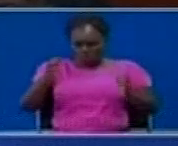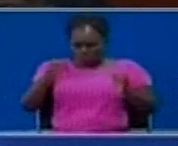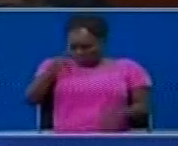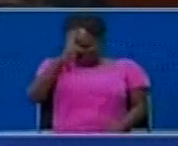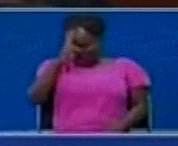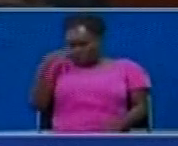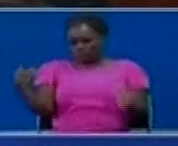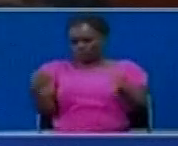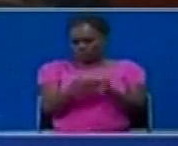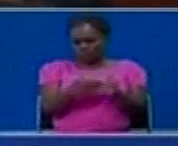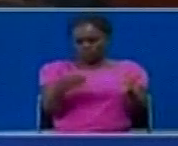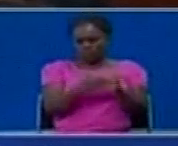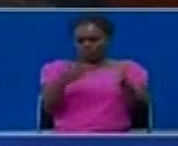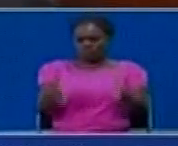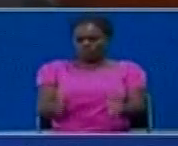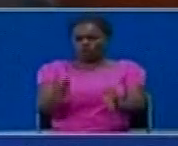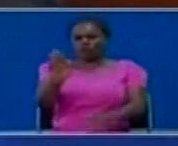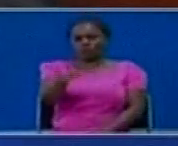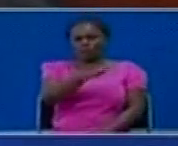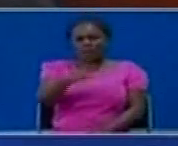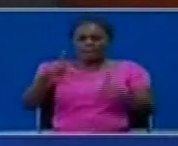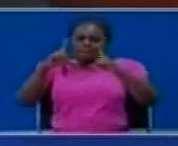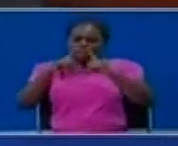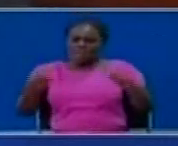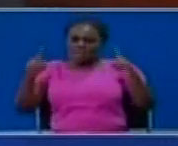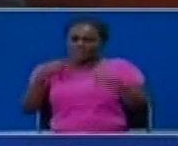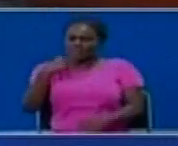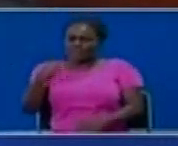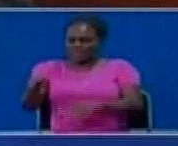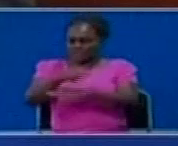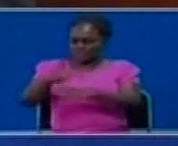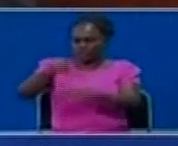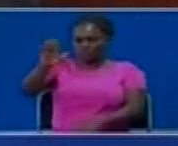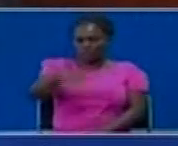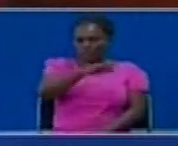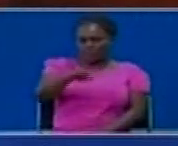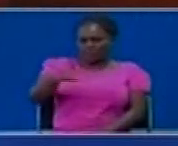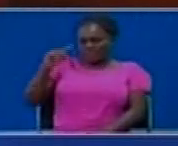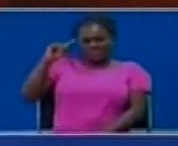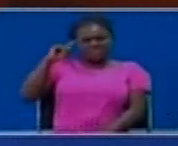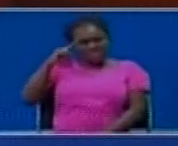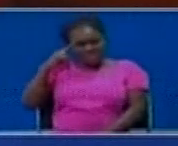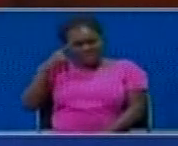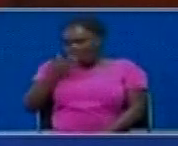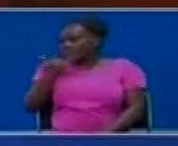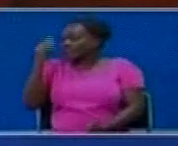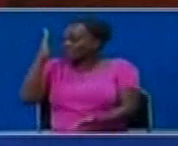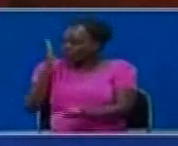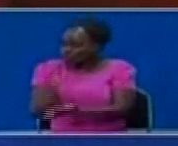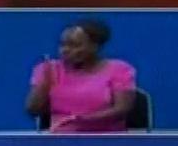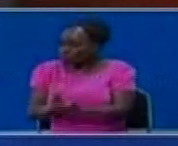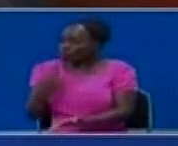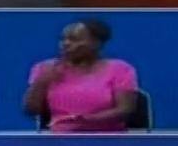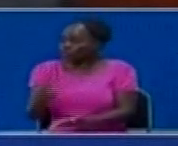to barricade the road to Parliament. The message we are passing to the National Assembly, and I think we just need to be honest,